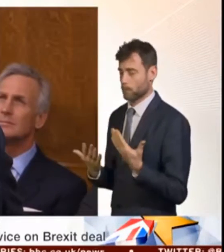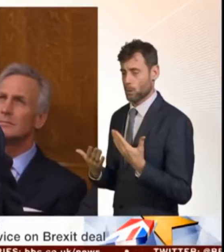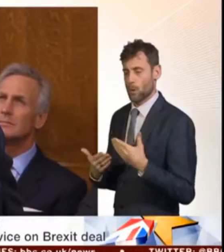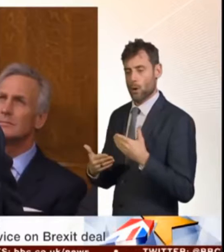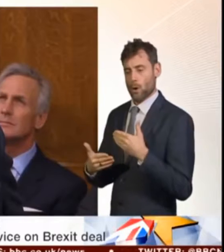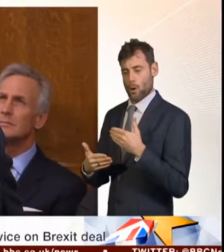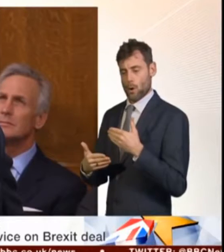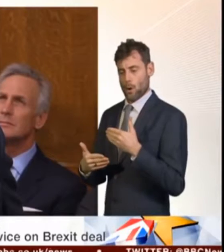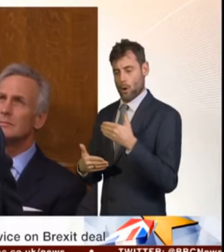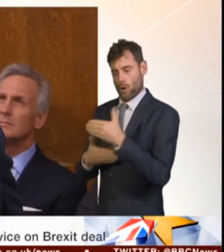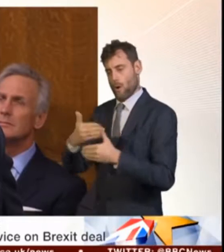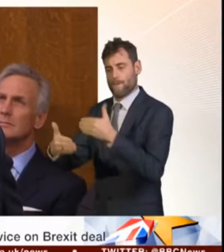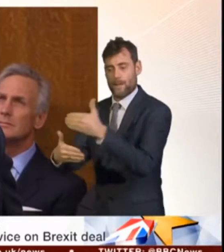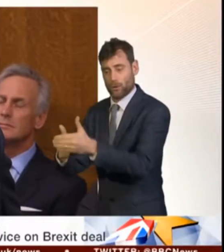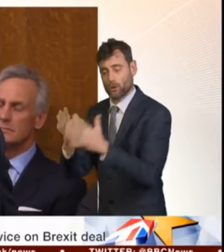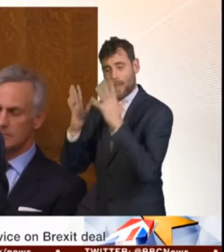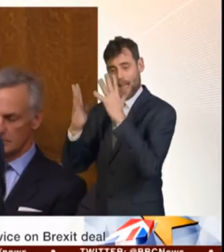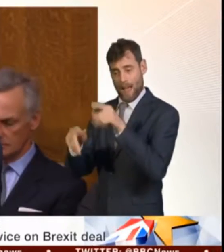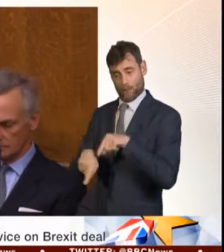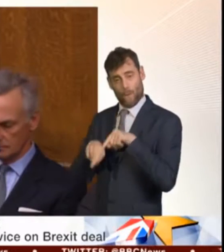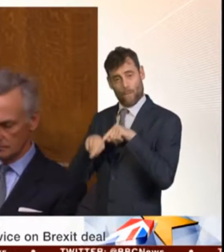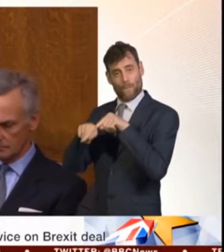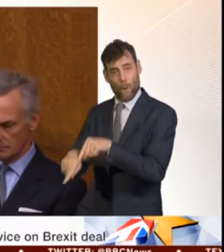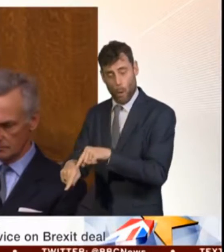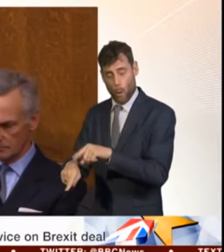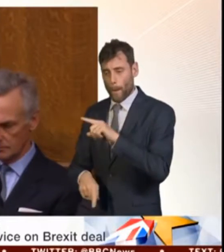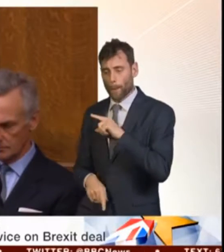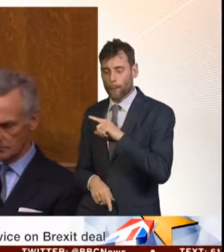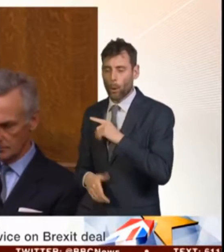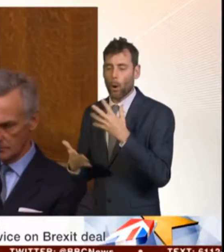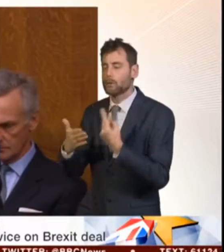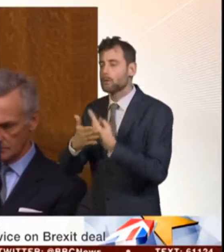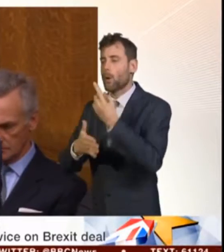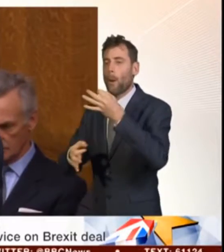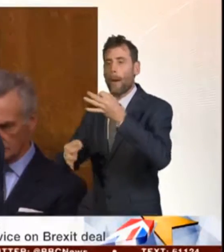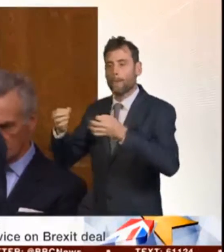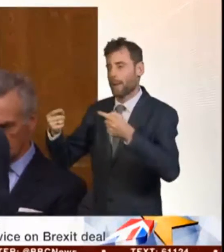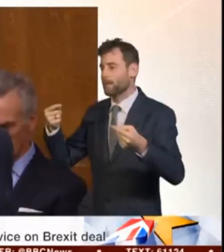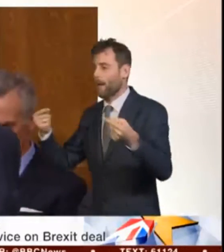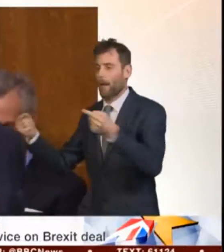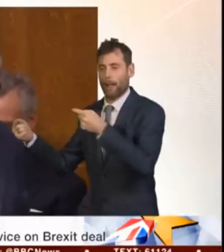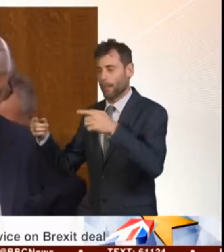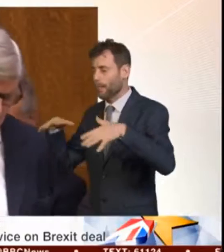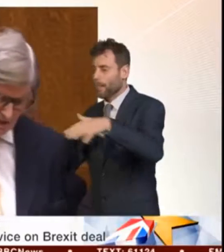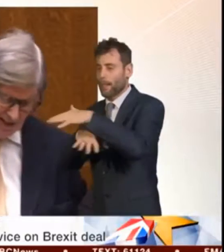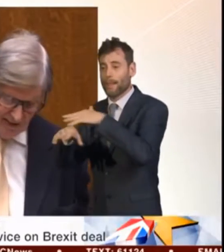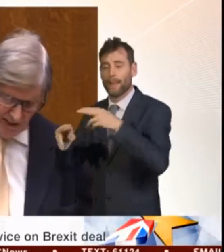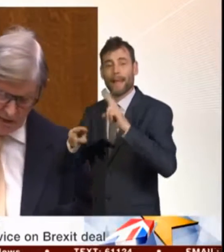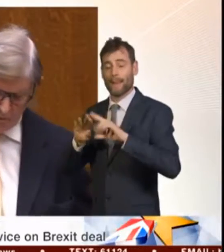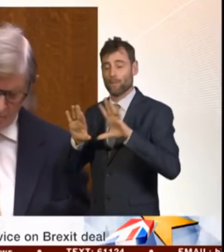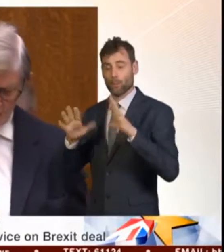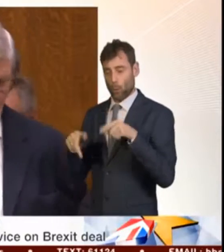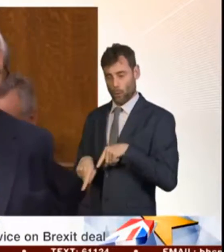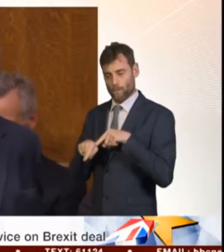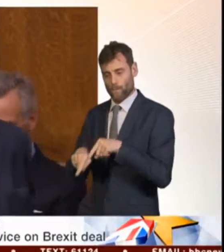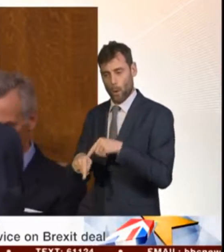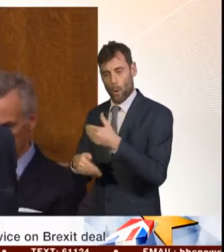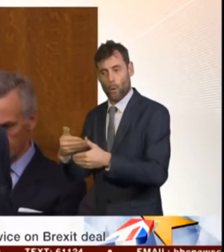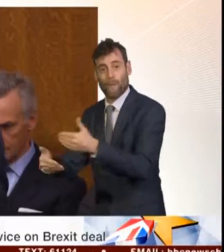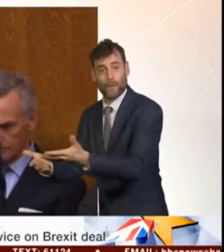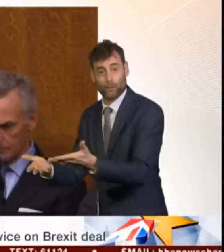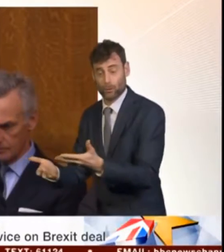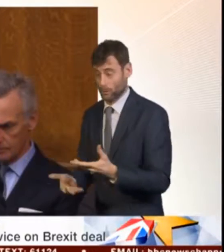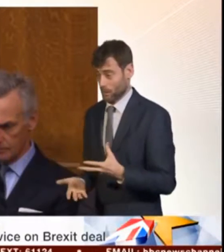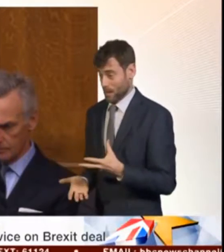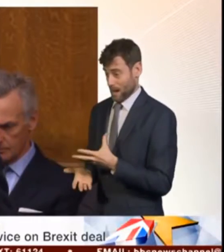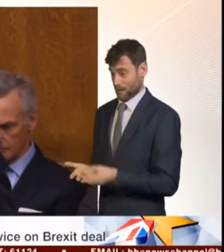conventions are observed because of the political difficulties that arise if they are not. I would suggest that nothing could better illustrate the